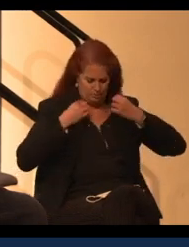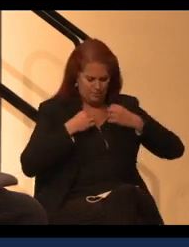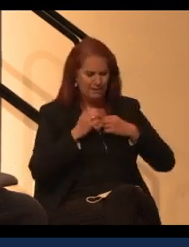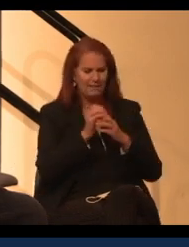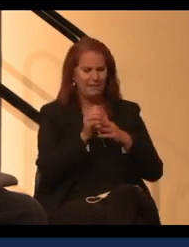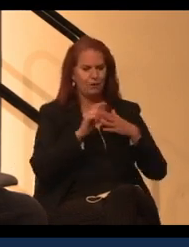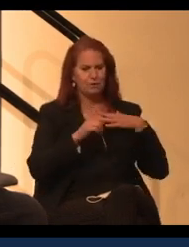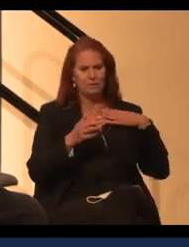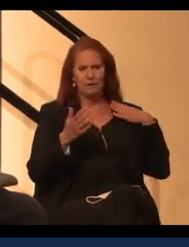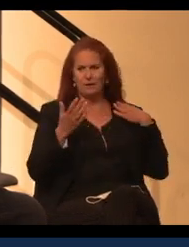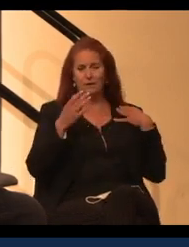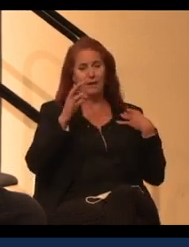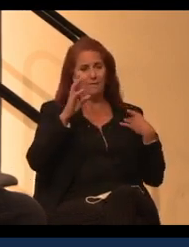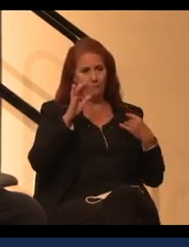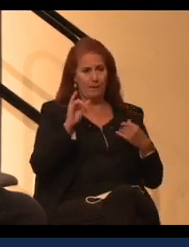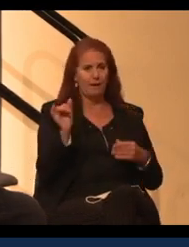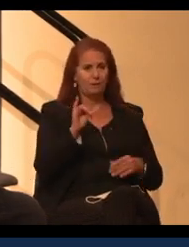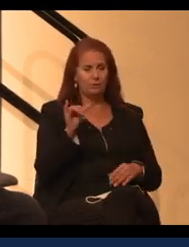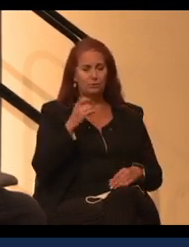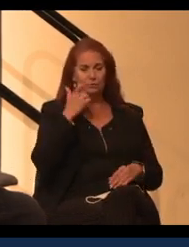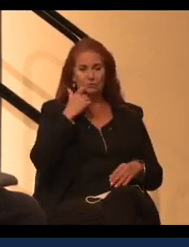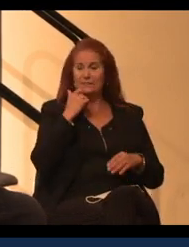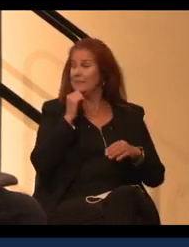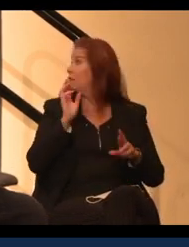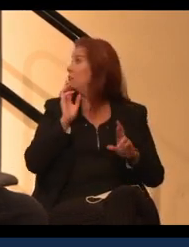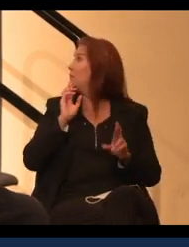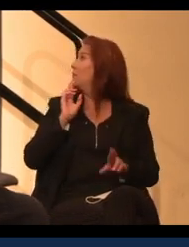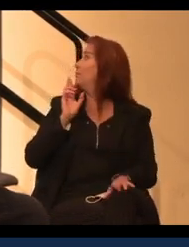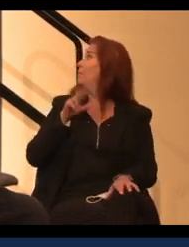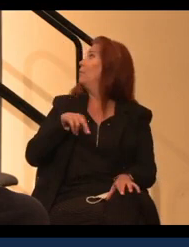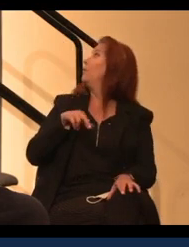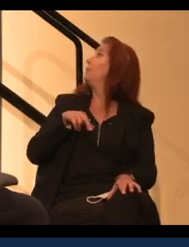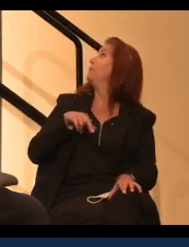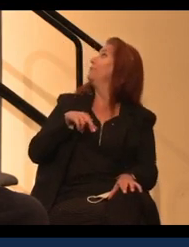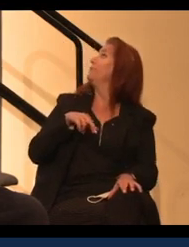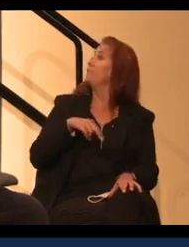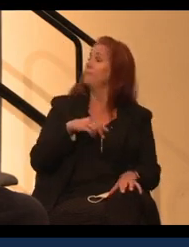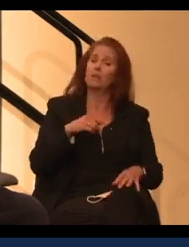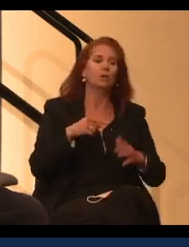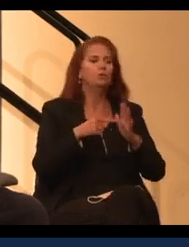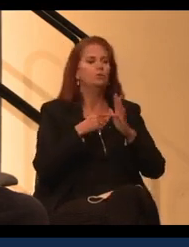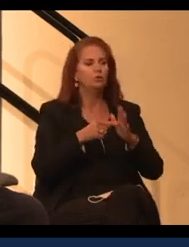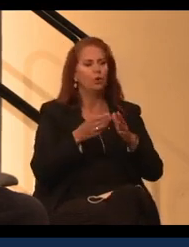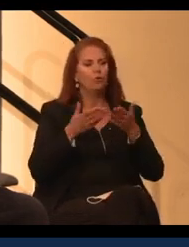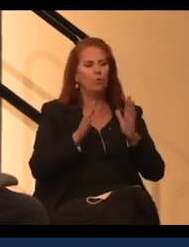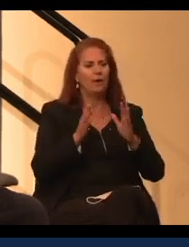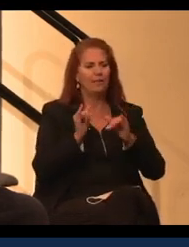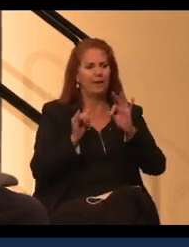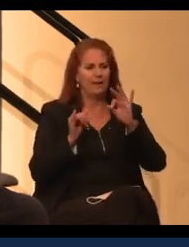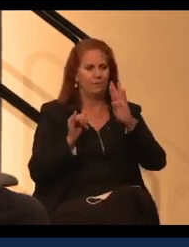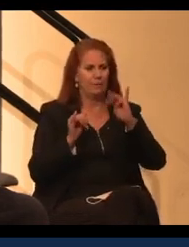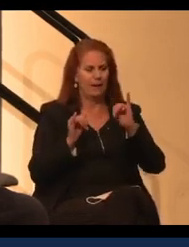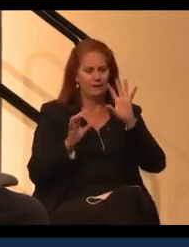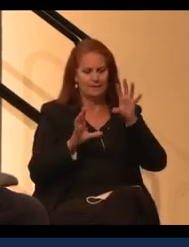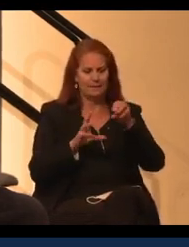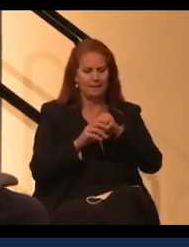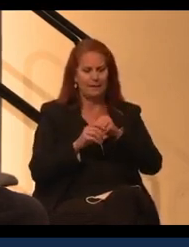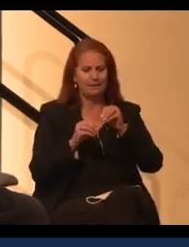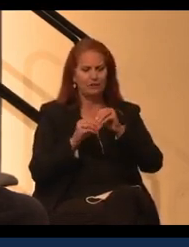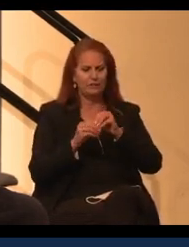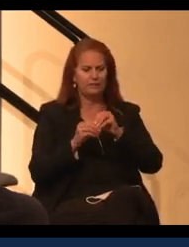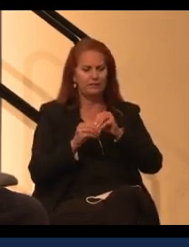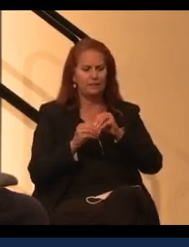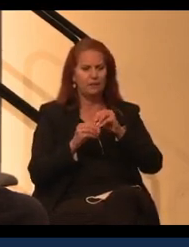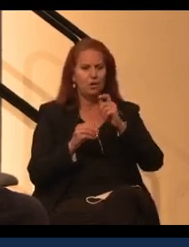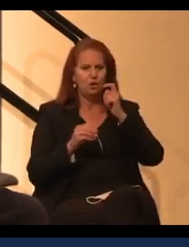leaders, but also from the FBI. There was recently a report that was released that showed the ways that the FBI had been engaging in racial